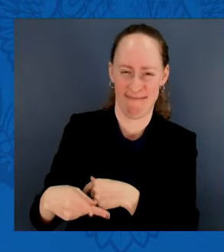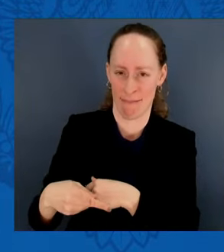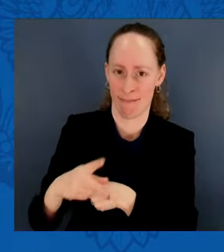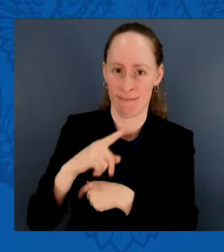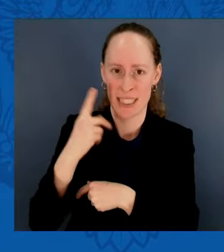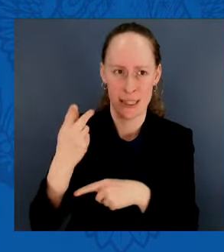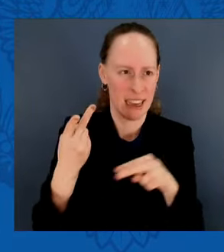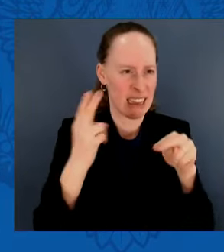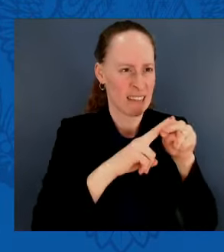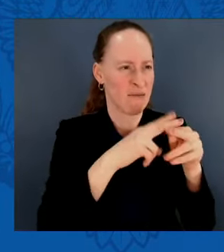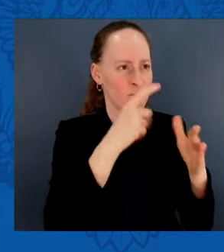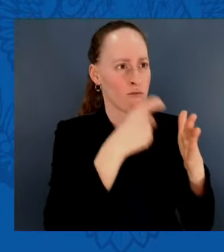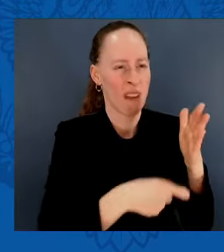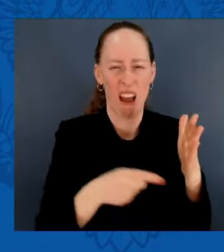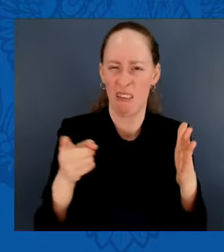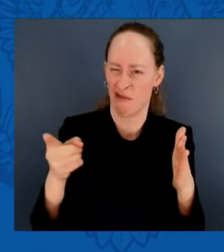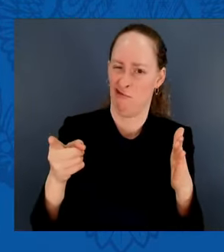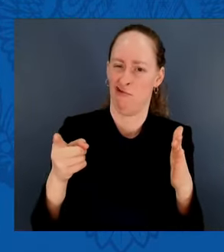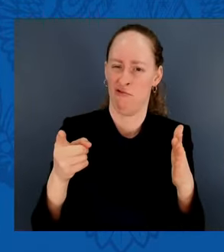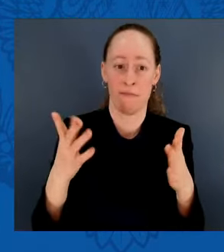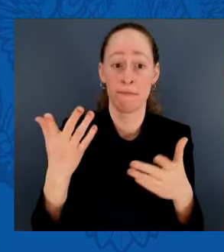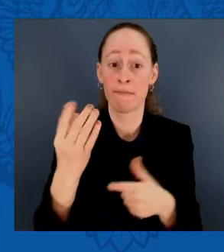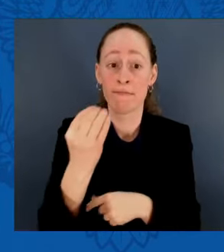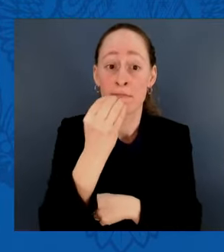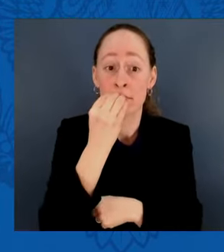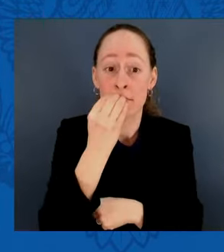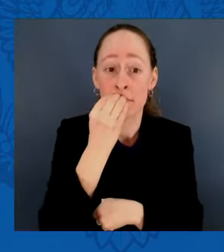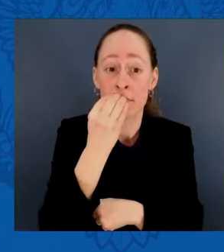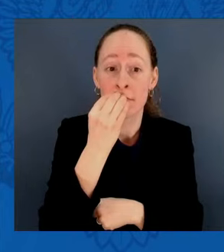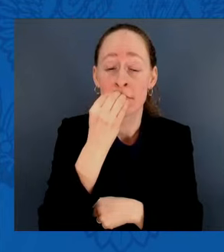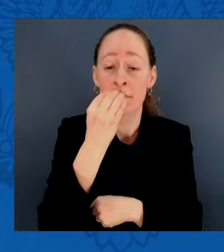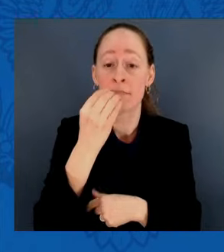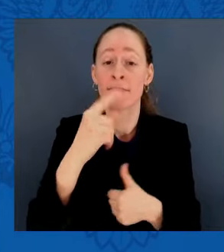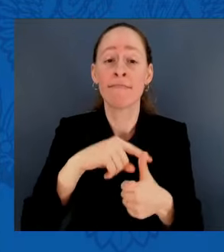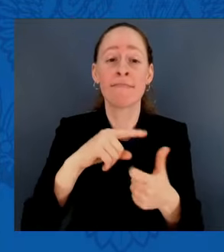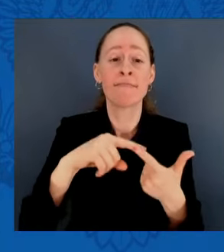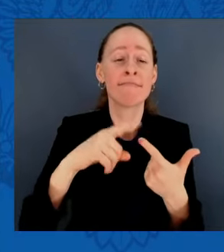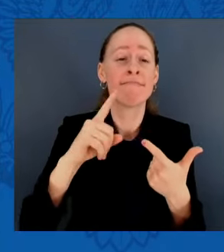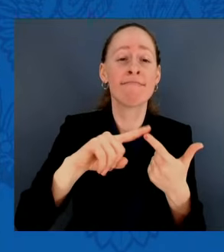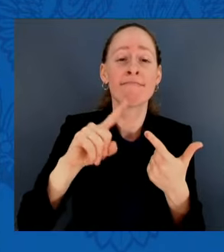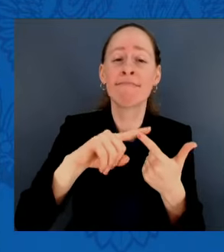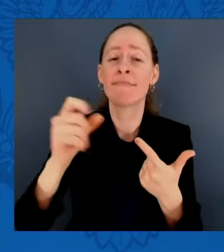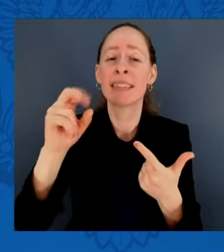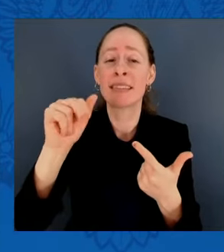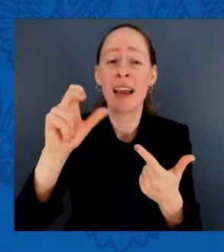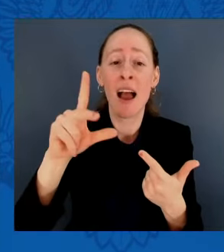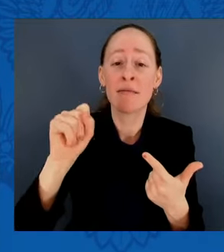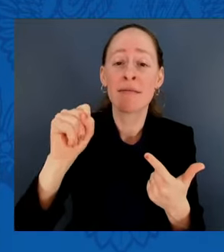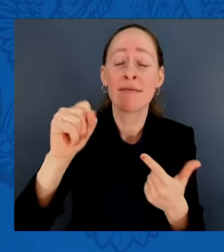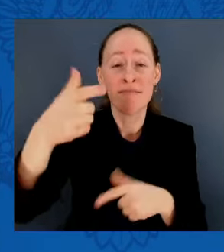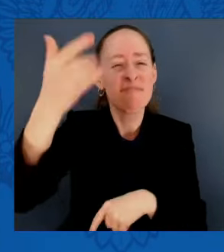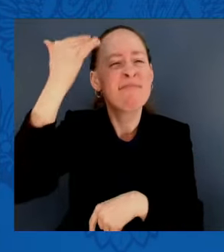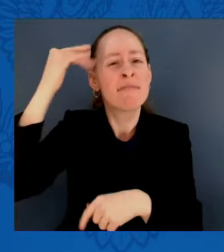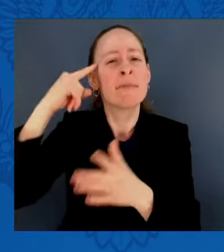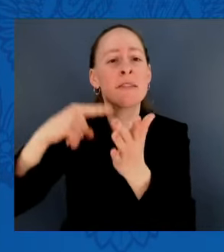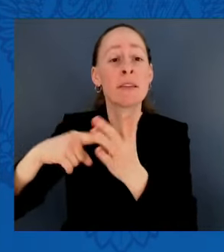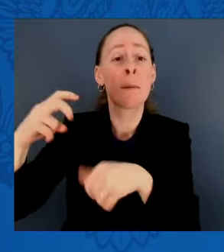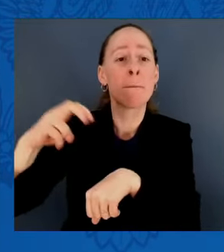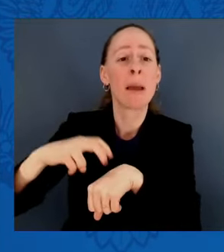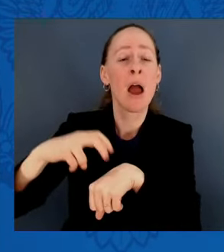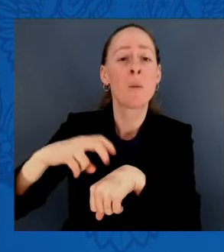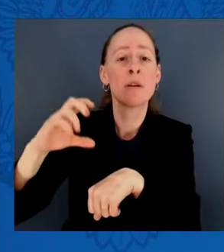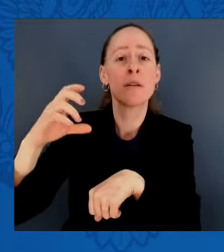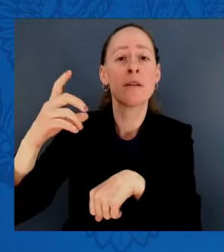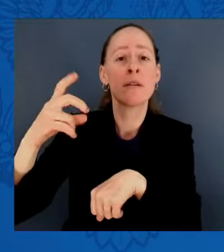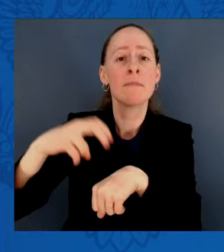housing. In fact, the snack companies think you won't notice if they change the size of the bag and put a hell of a